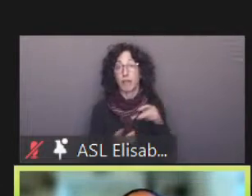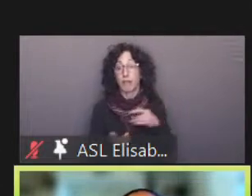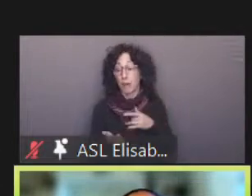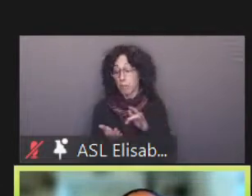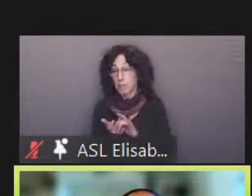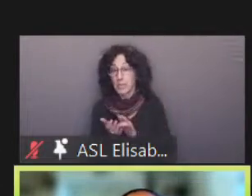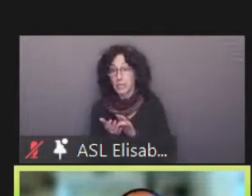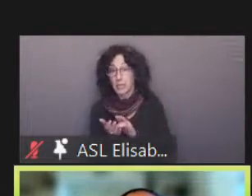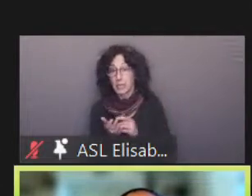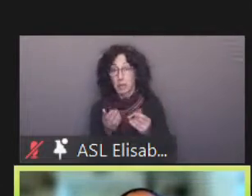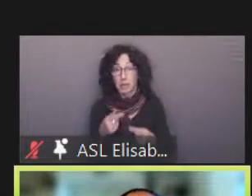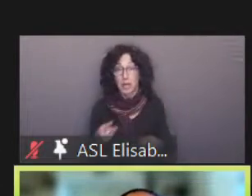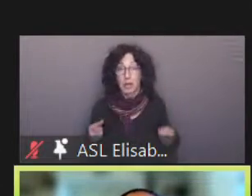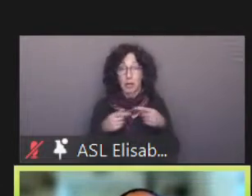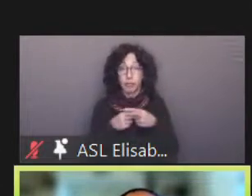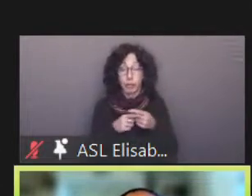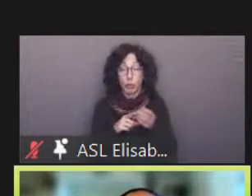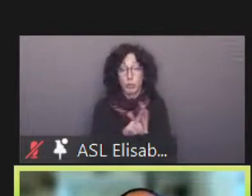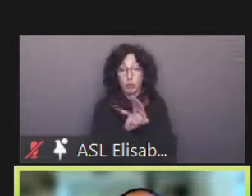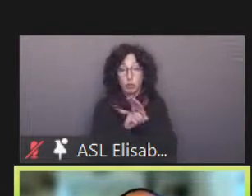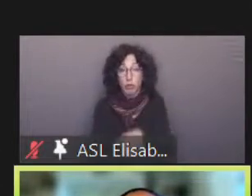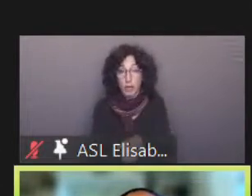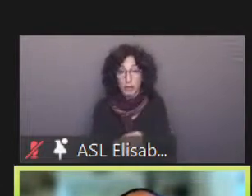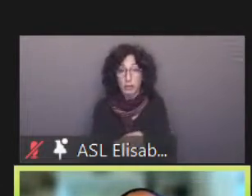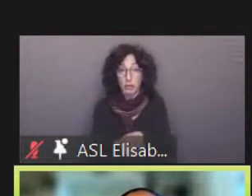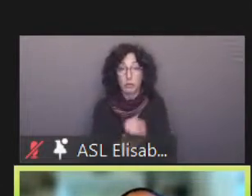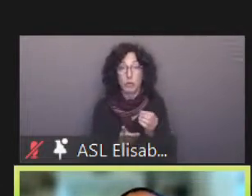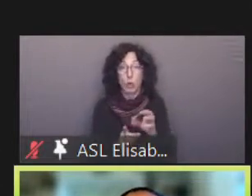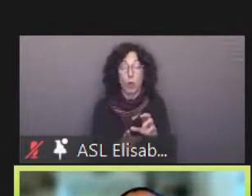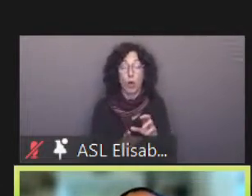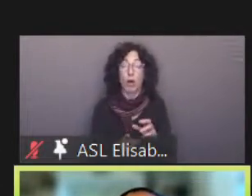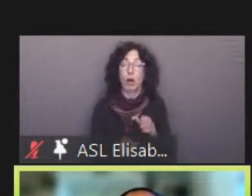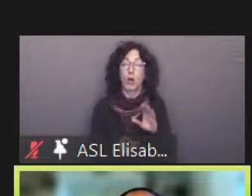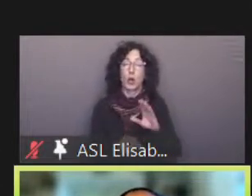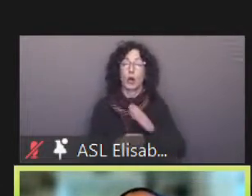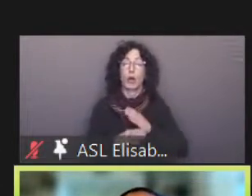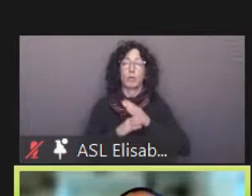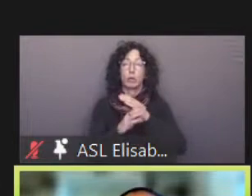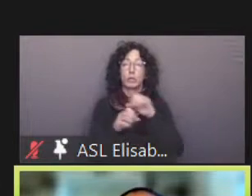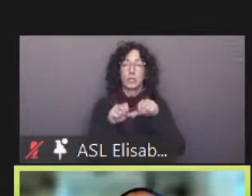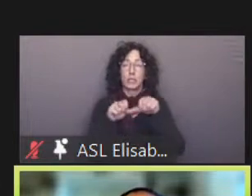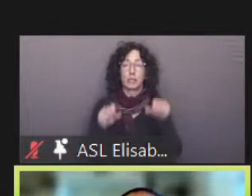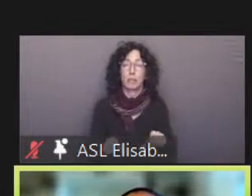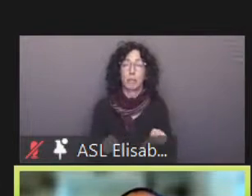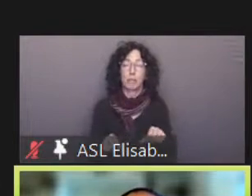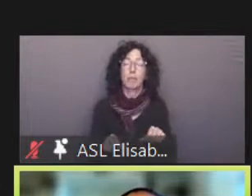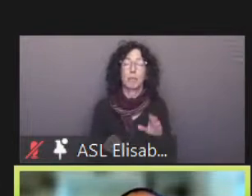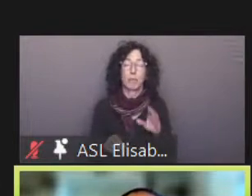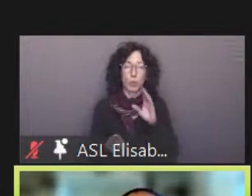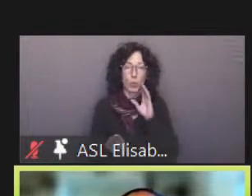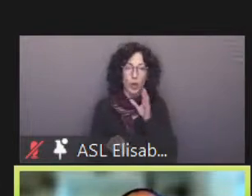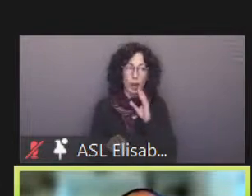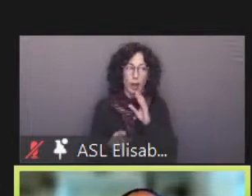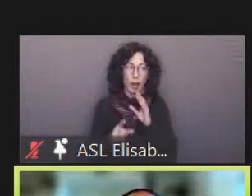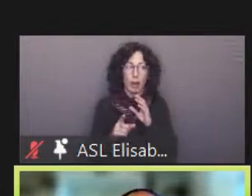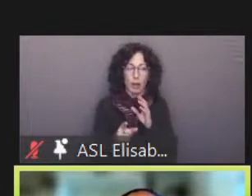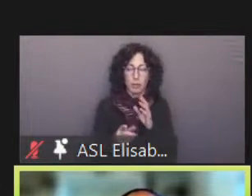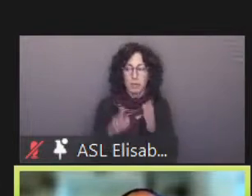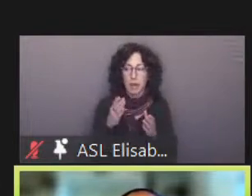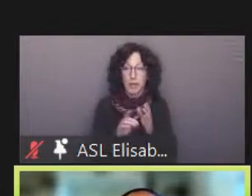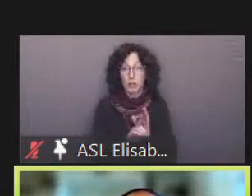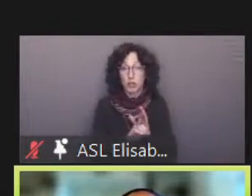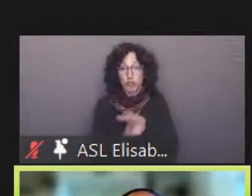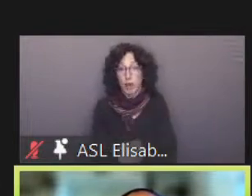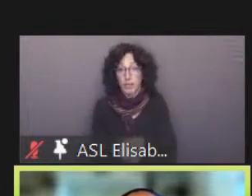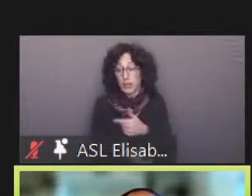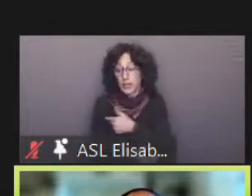might suppress or make your immune system not react as well, you should also talk to your doctor. And if you've